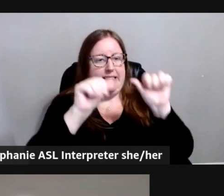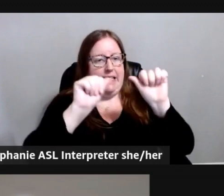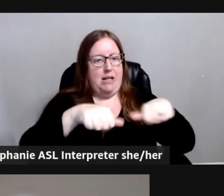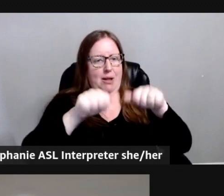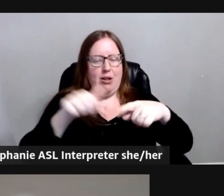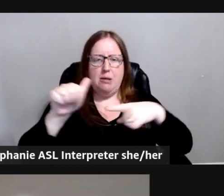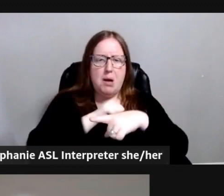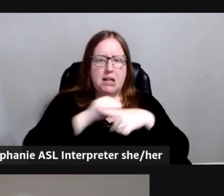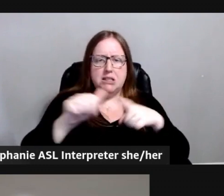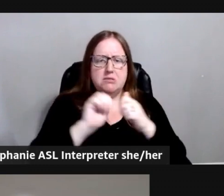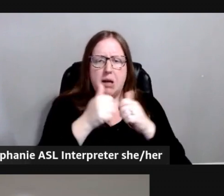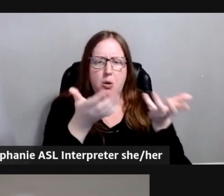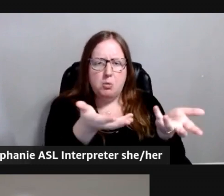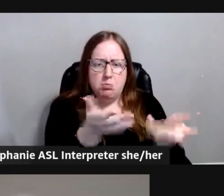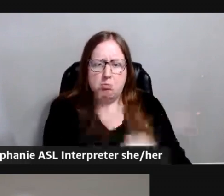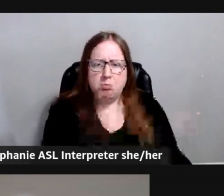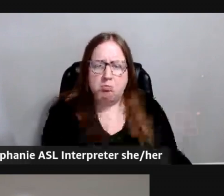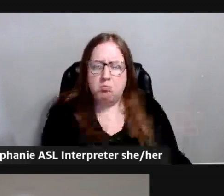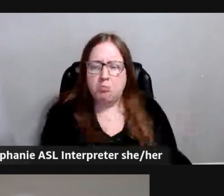practices?